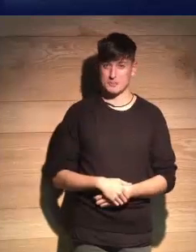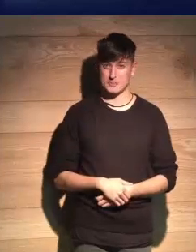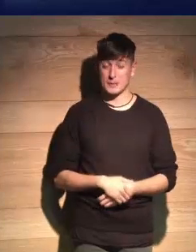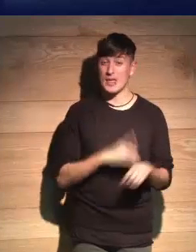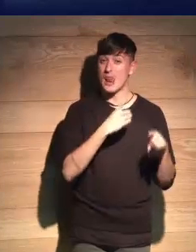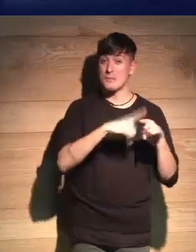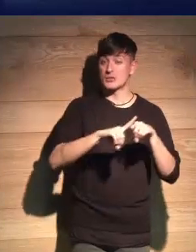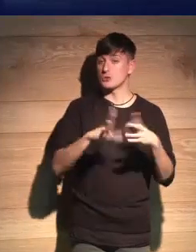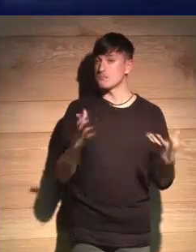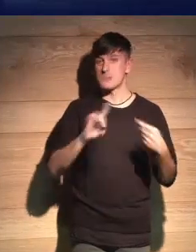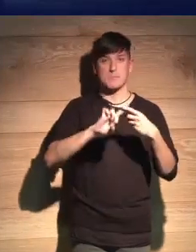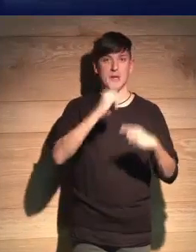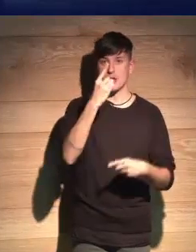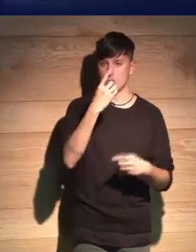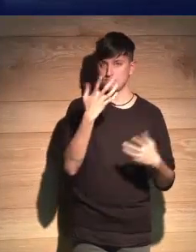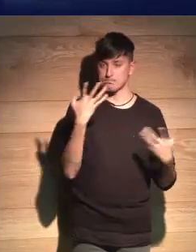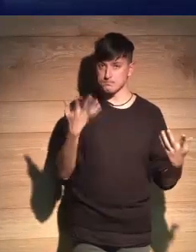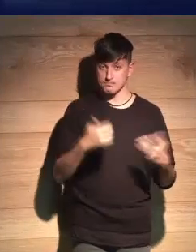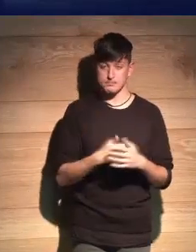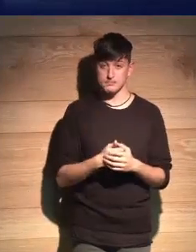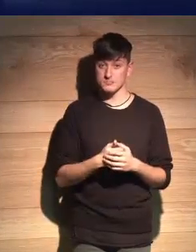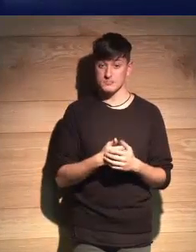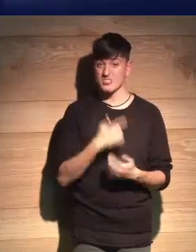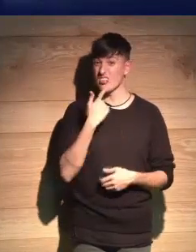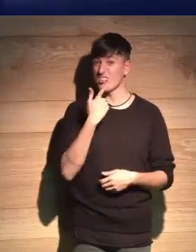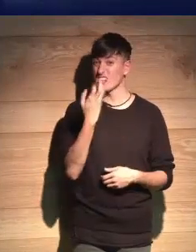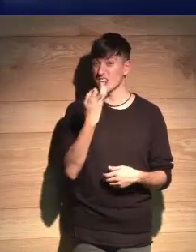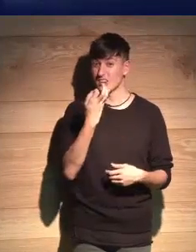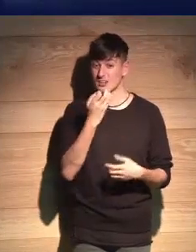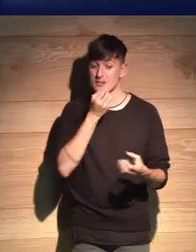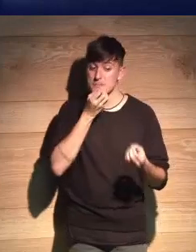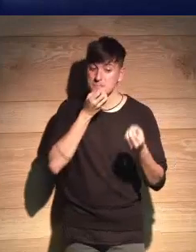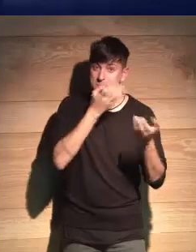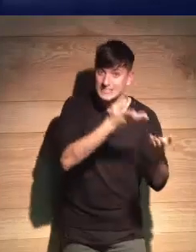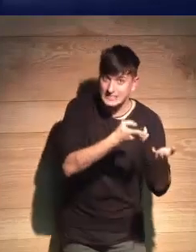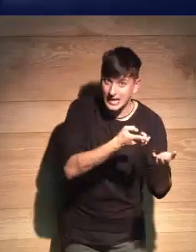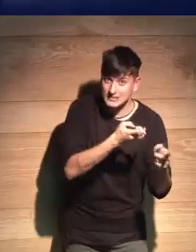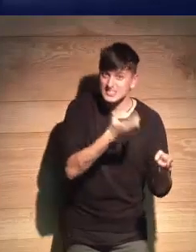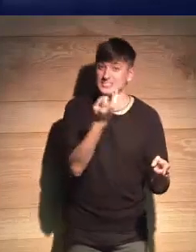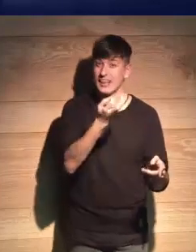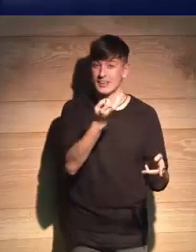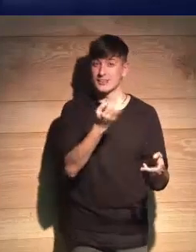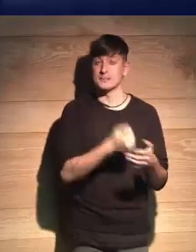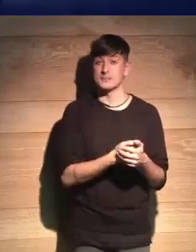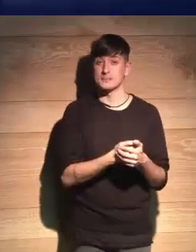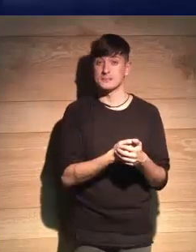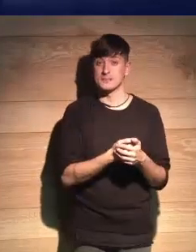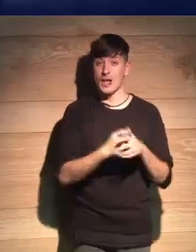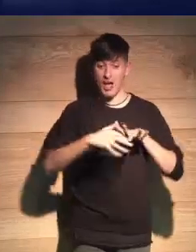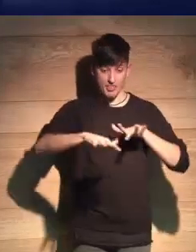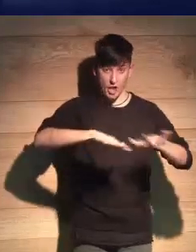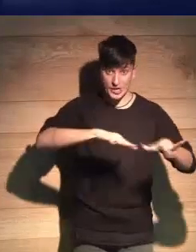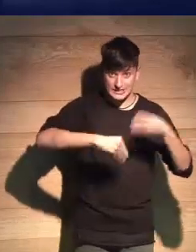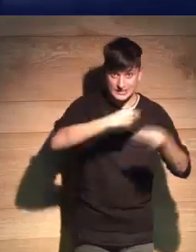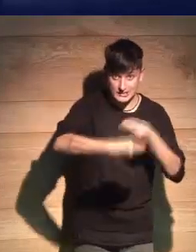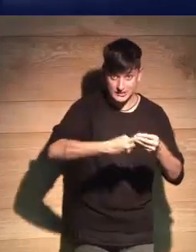same. The elements are, number one, what it is we say, what messages we convey,